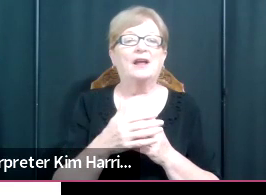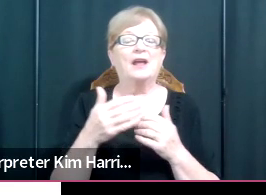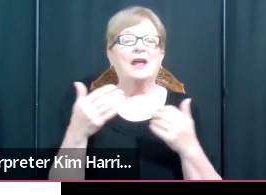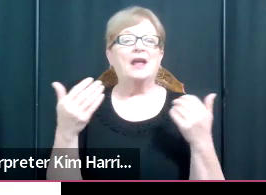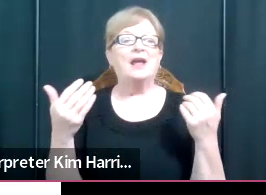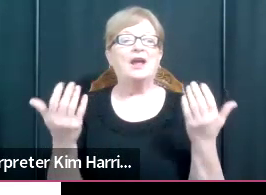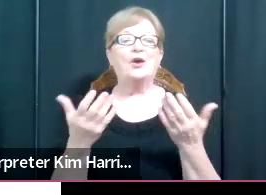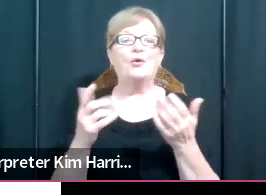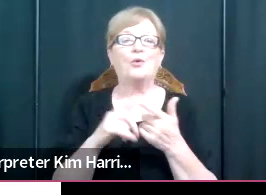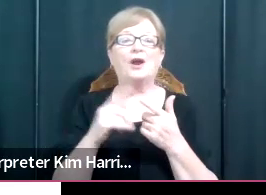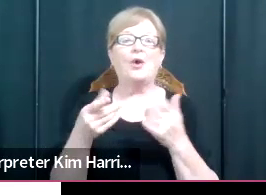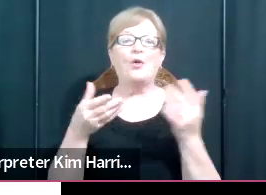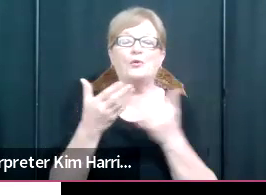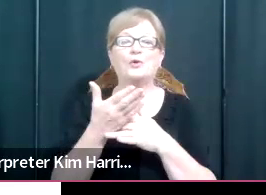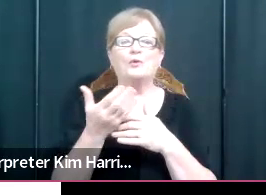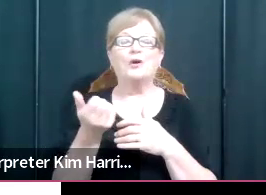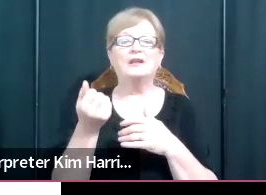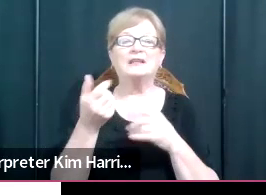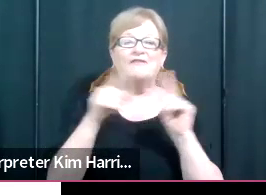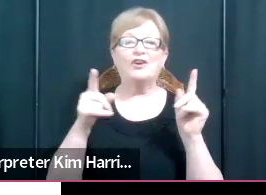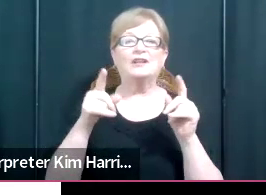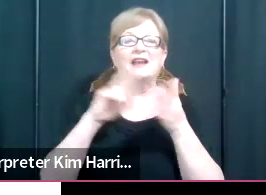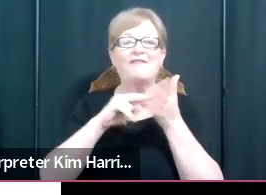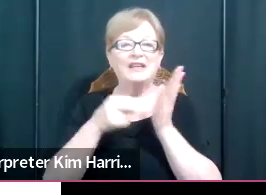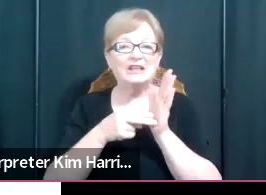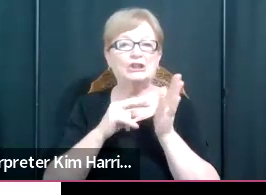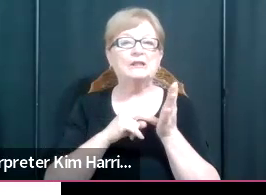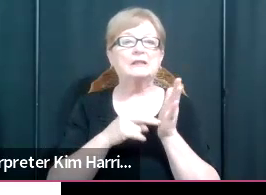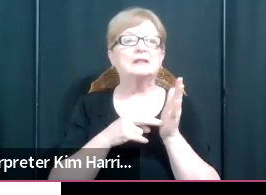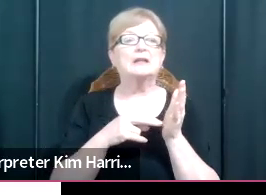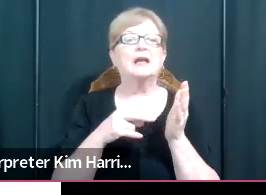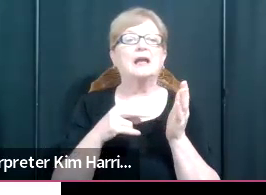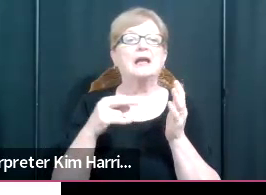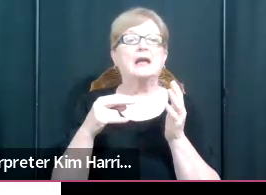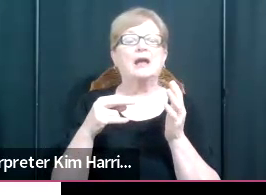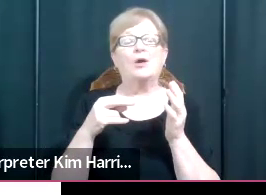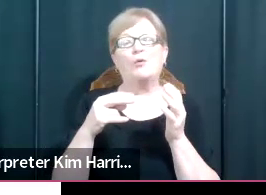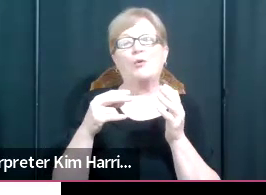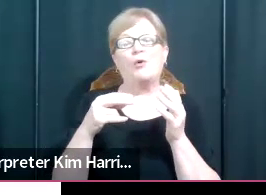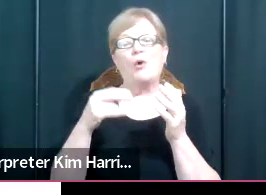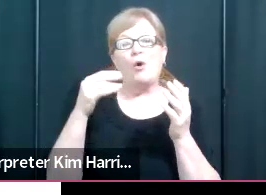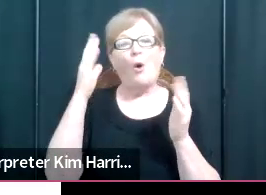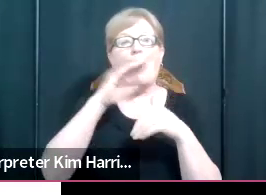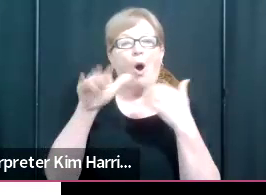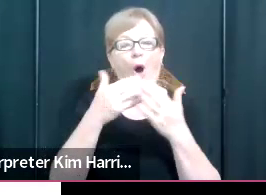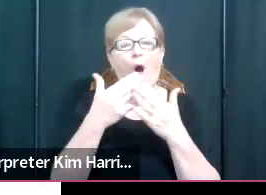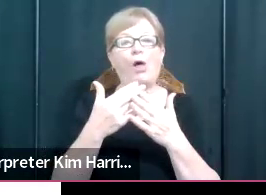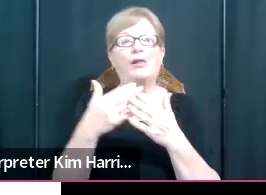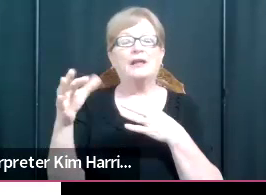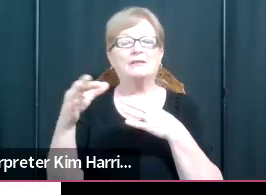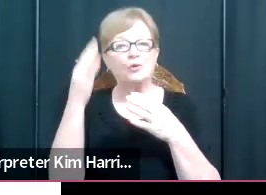So we're going to go through a few definitions. One, so that we're all on the same page as to what we're talking